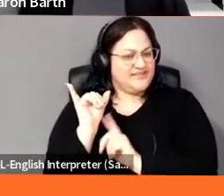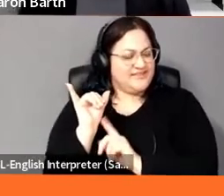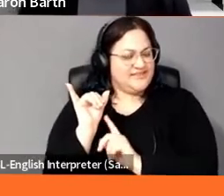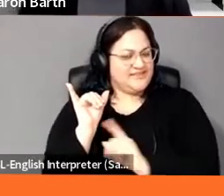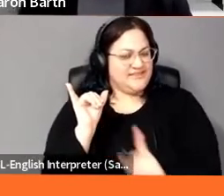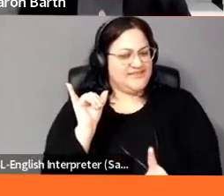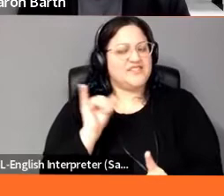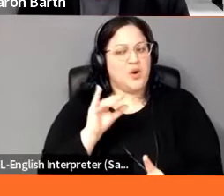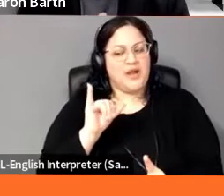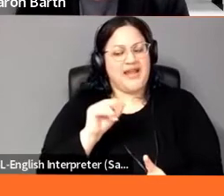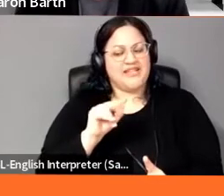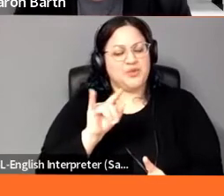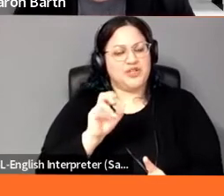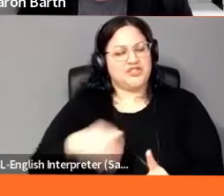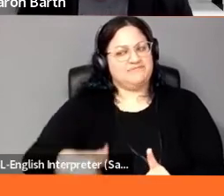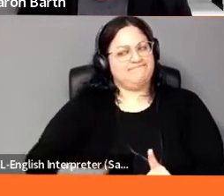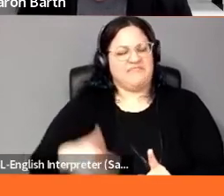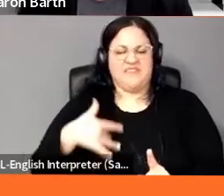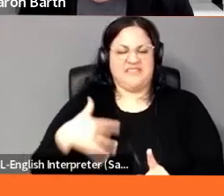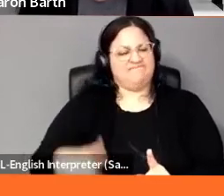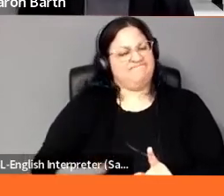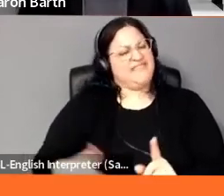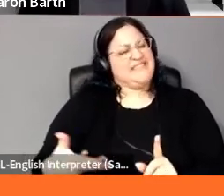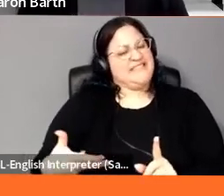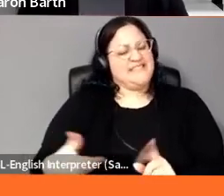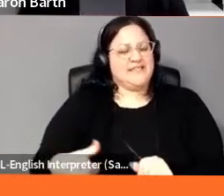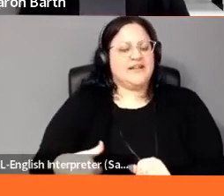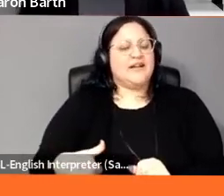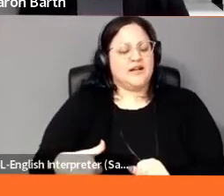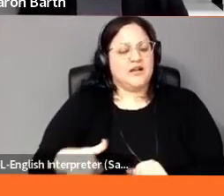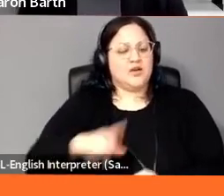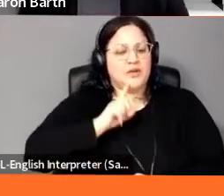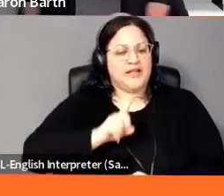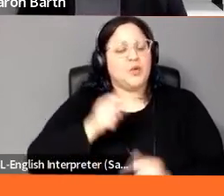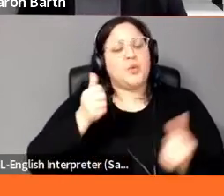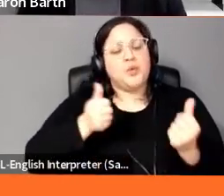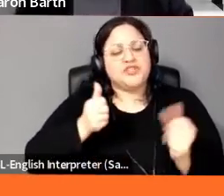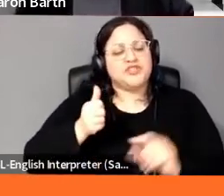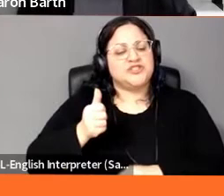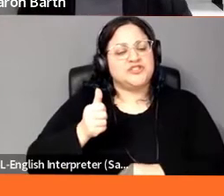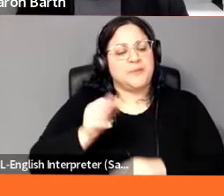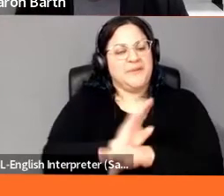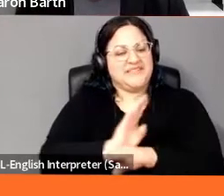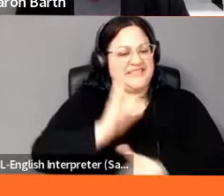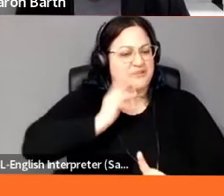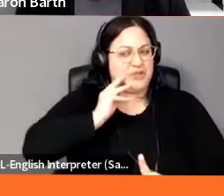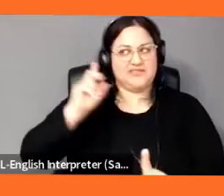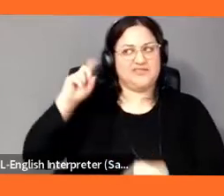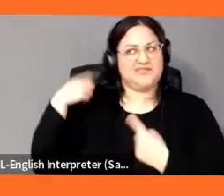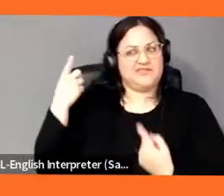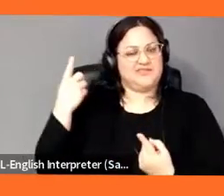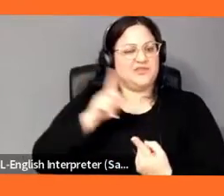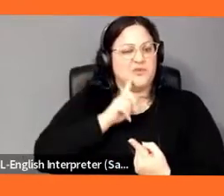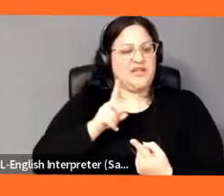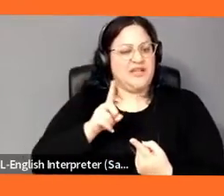that intuition, what kind of experiences do you think loom largest in that experience, past crisis?